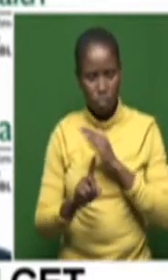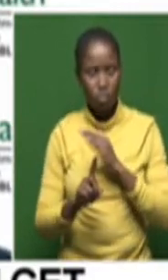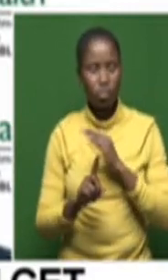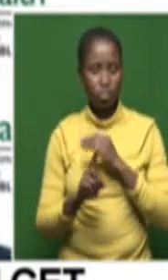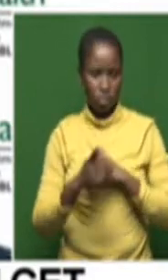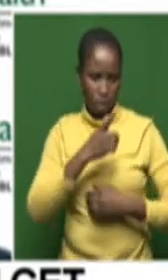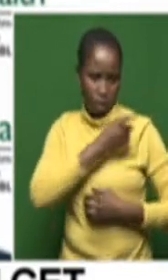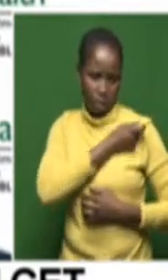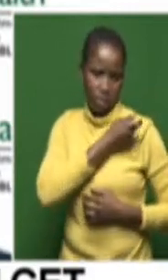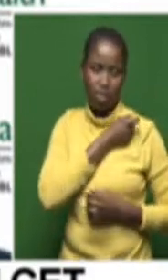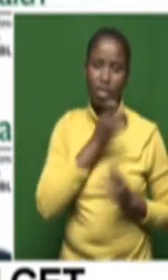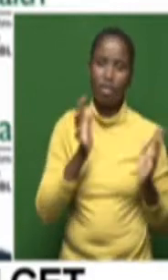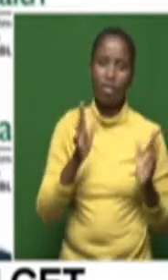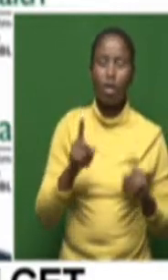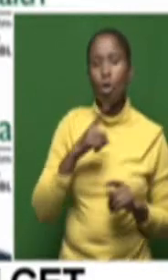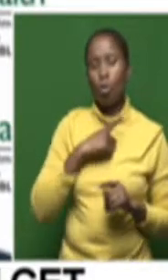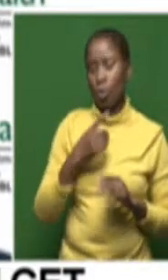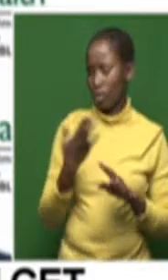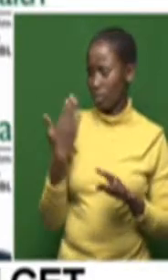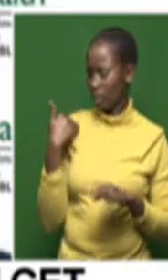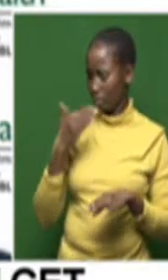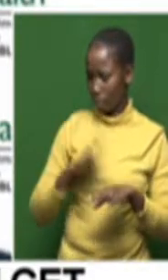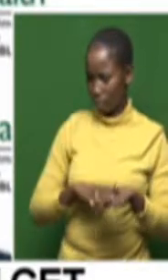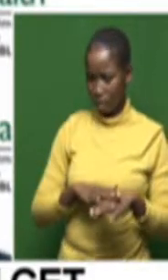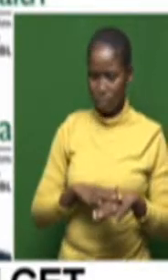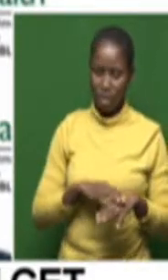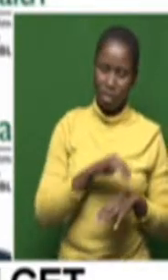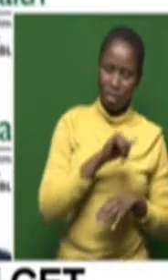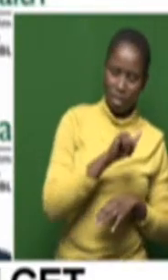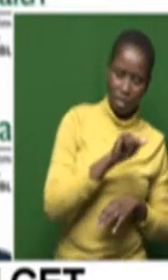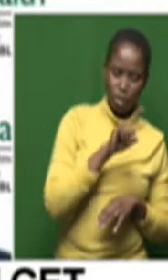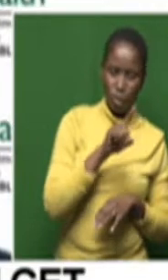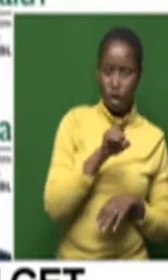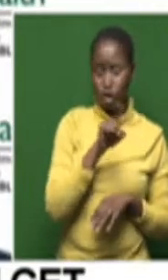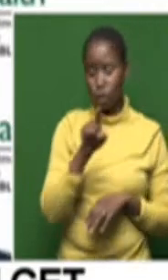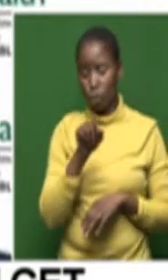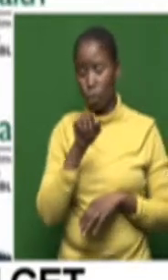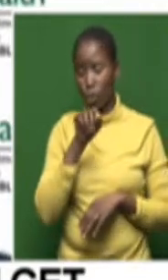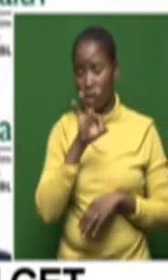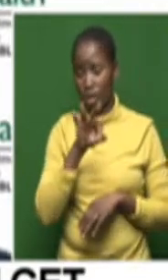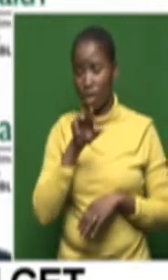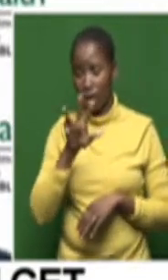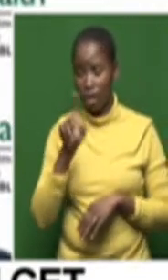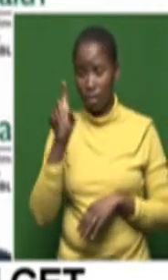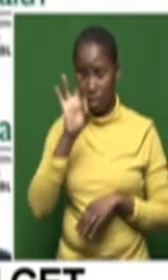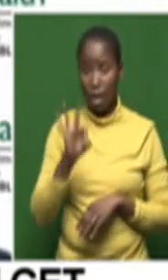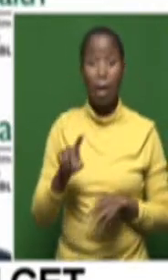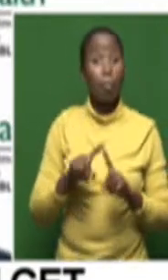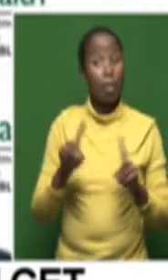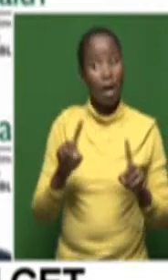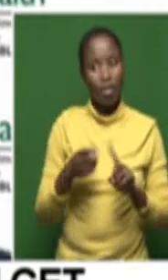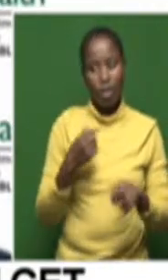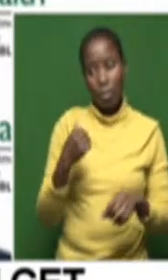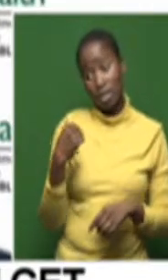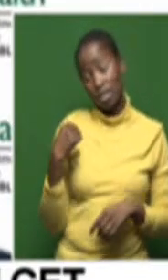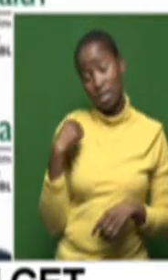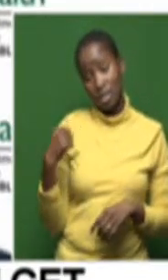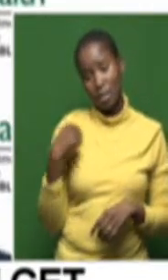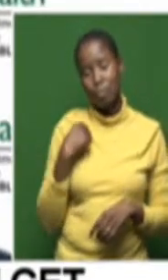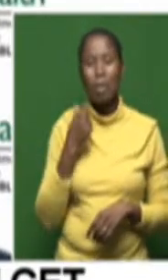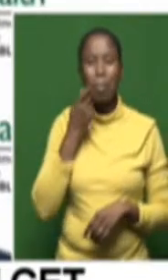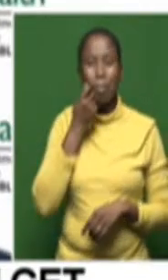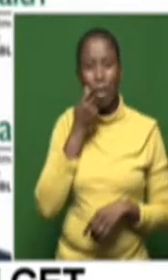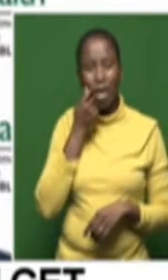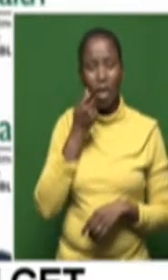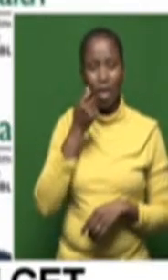It used to be sometimes 61 to 39%, but as of yesterday, the female vaccinated percentage